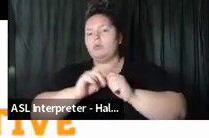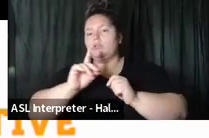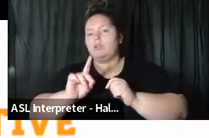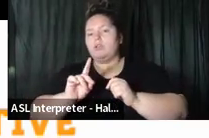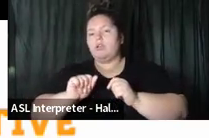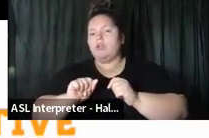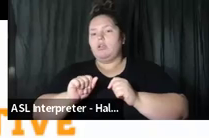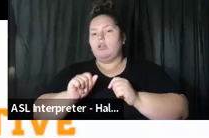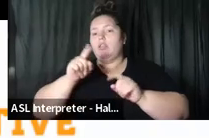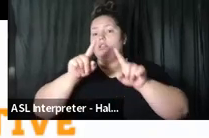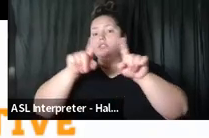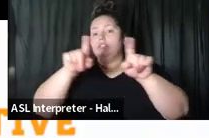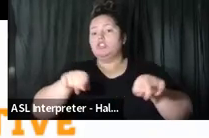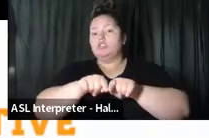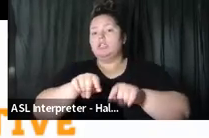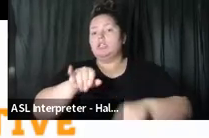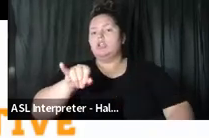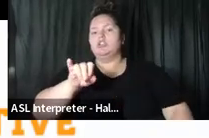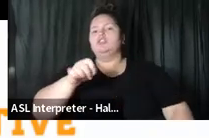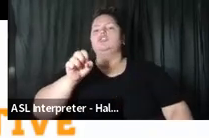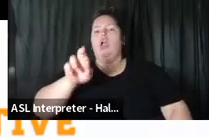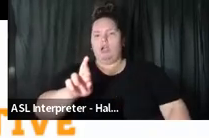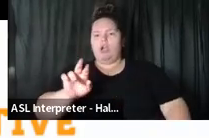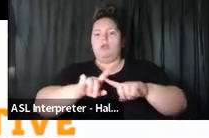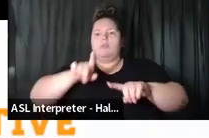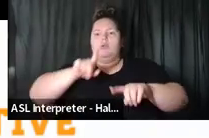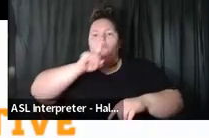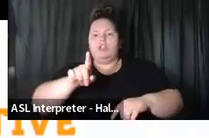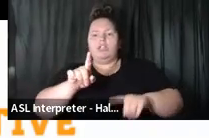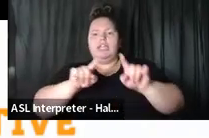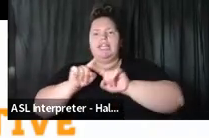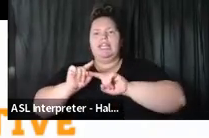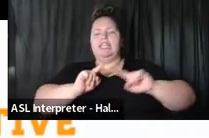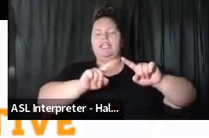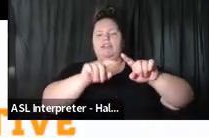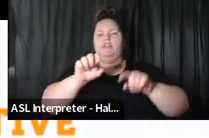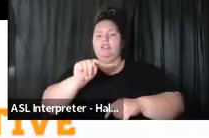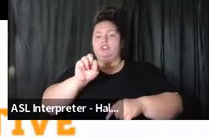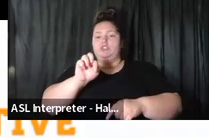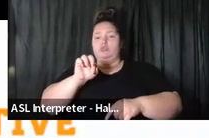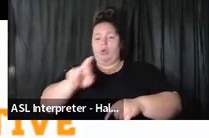is a jogger. But really the different strollers,